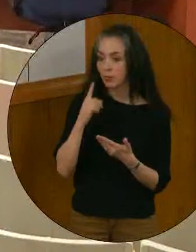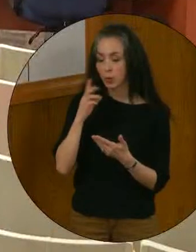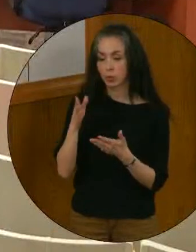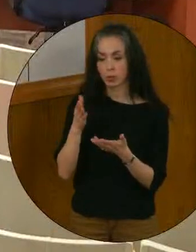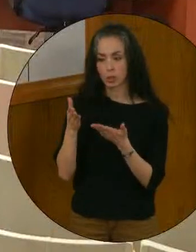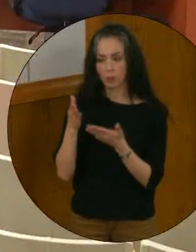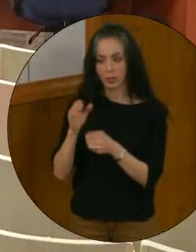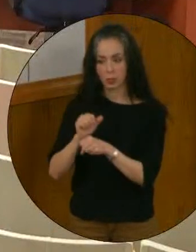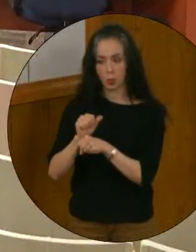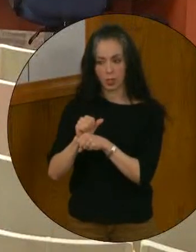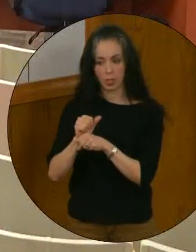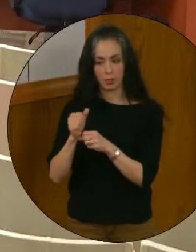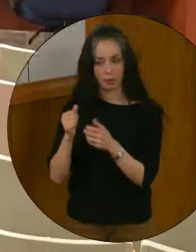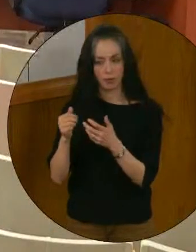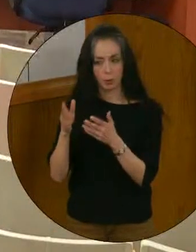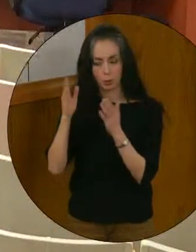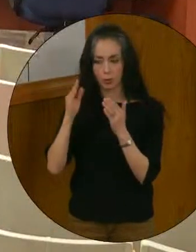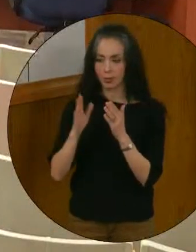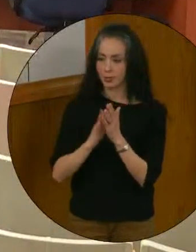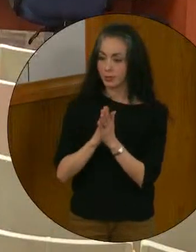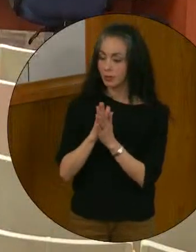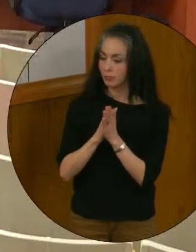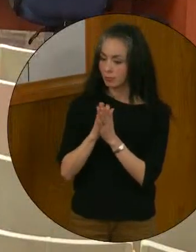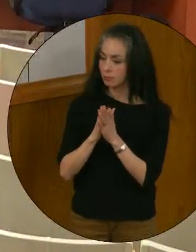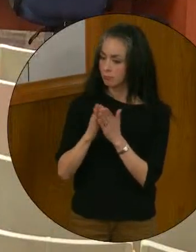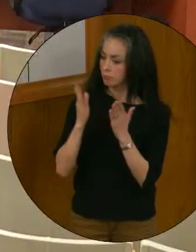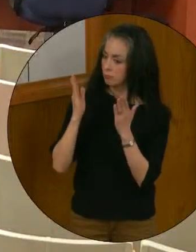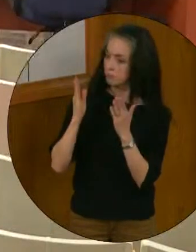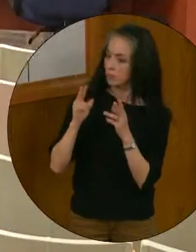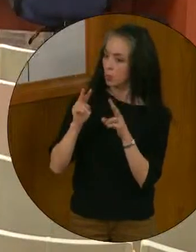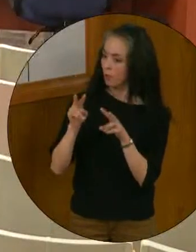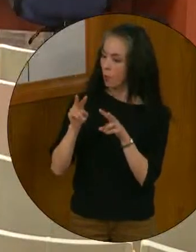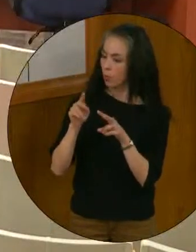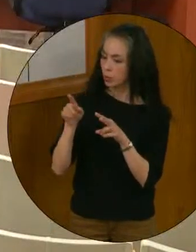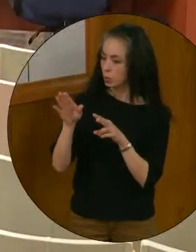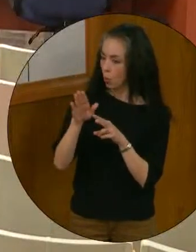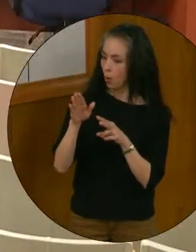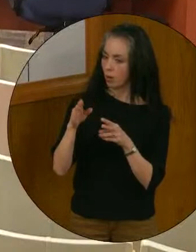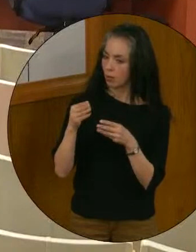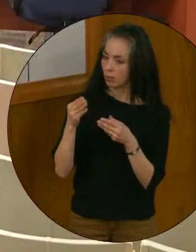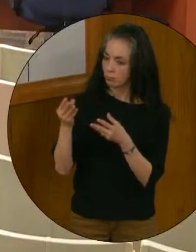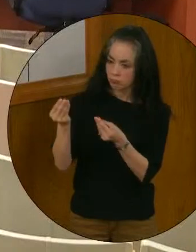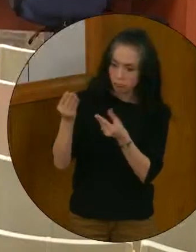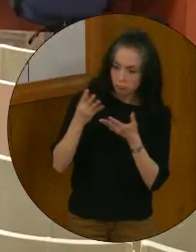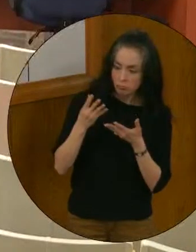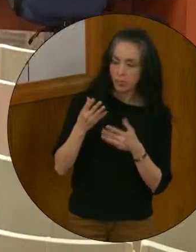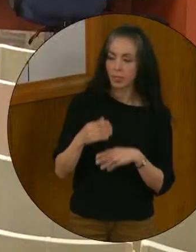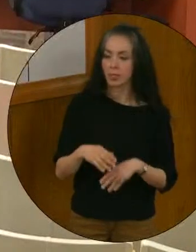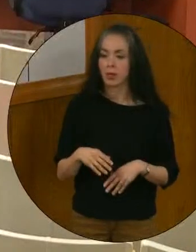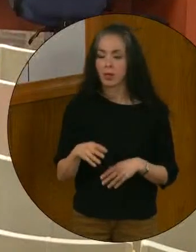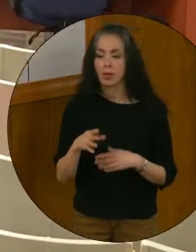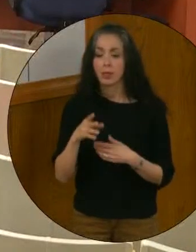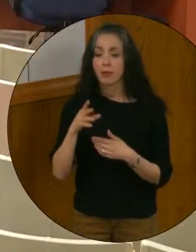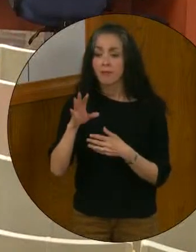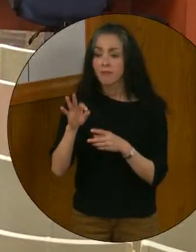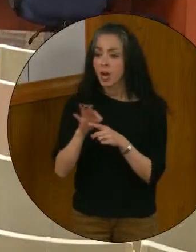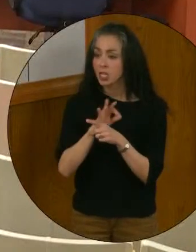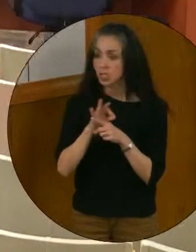on that end. Certainly excited about your contributions there. I'll point out that when it comes to functions